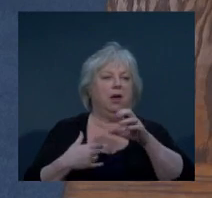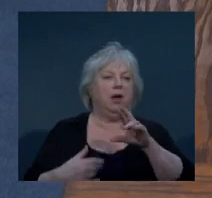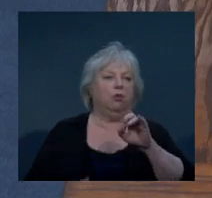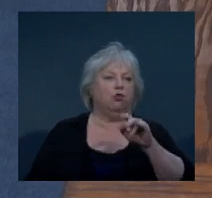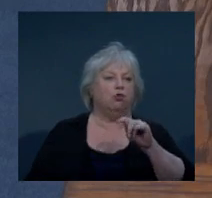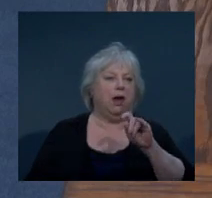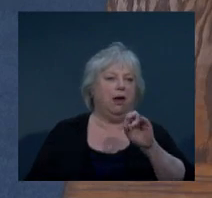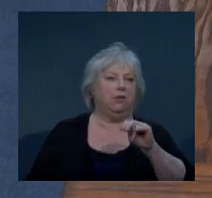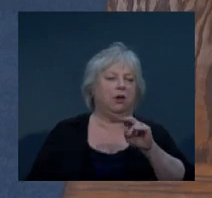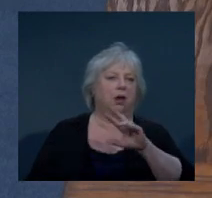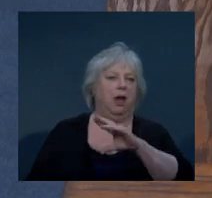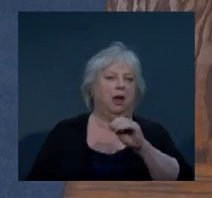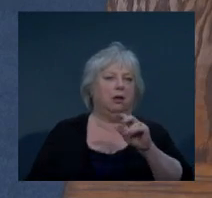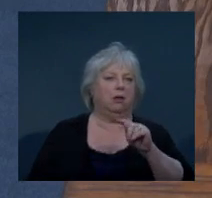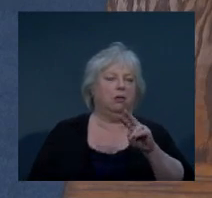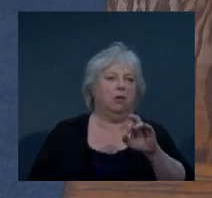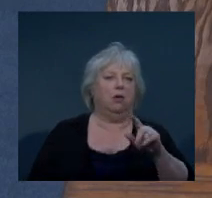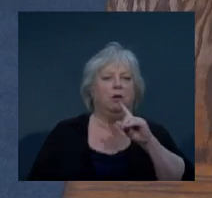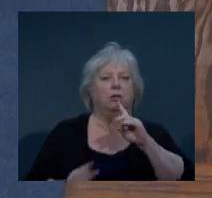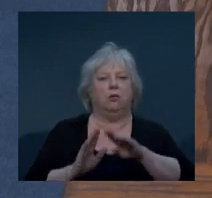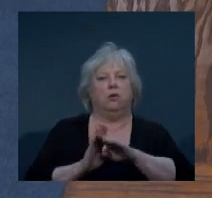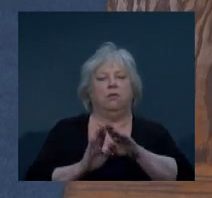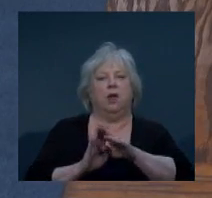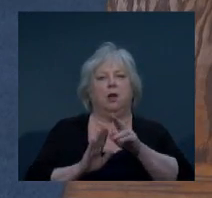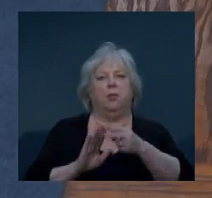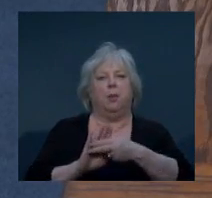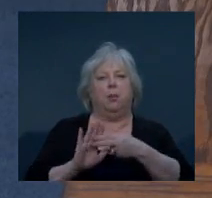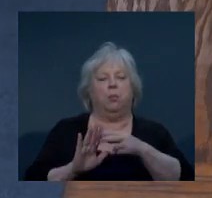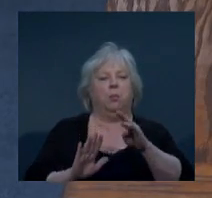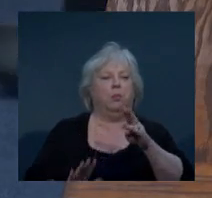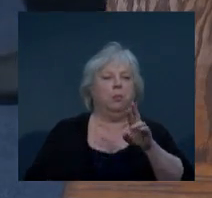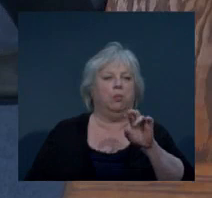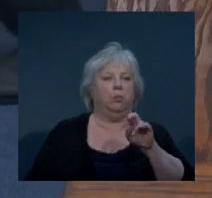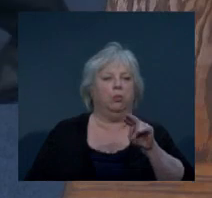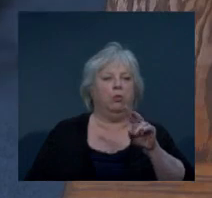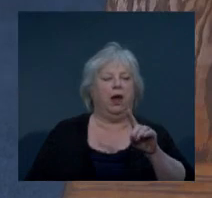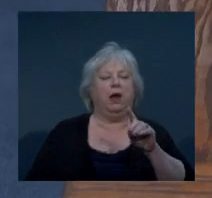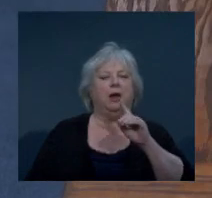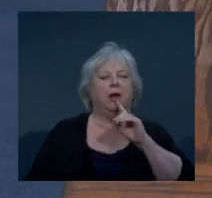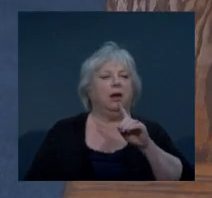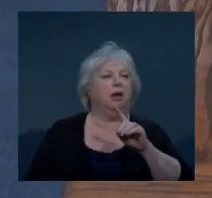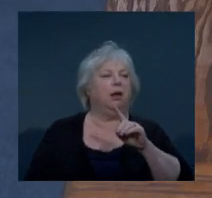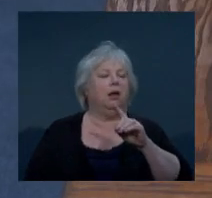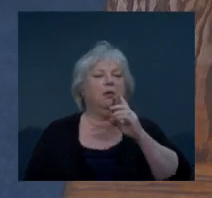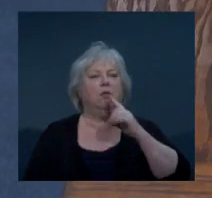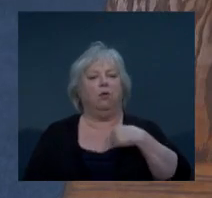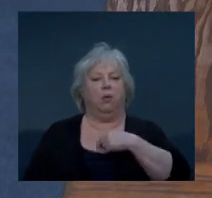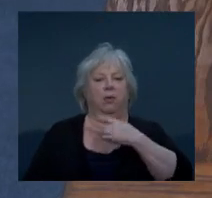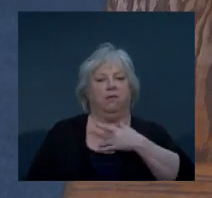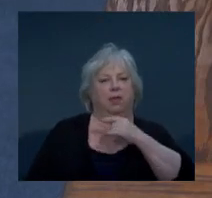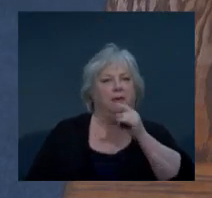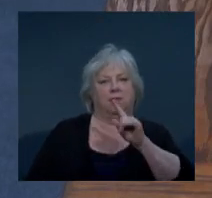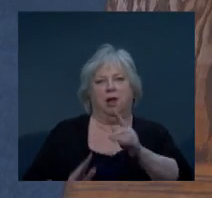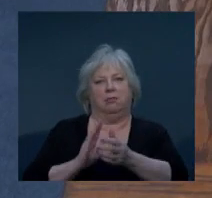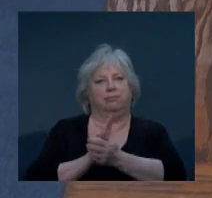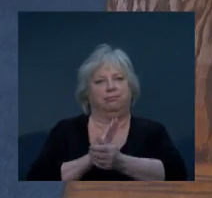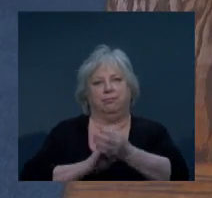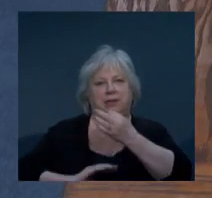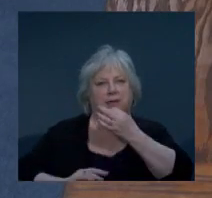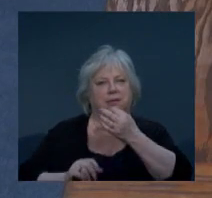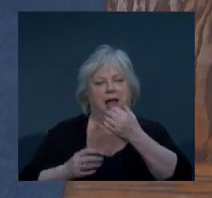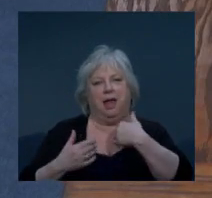Associates to develop a branding program for us. We did not feel like they had the expertise for it. We had preferred